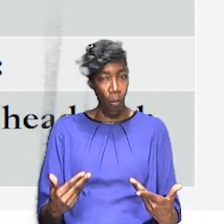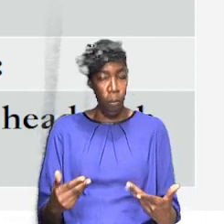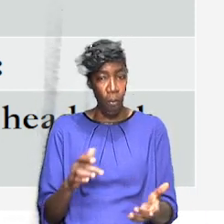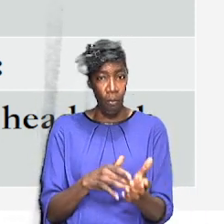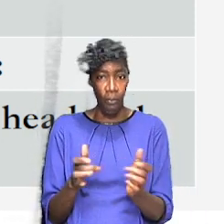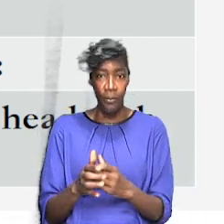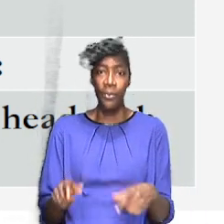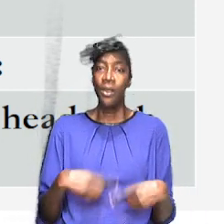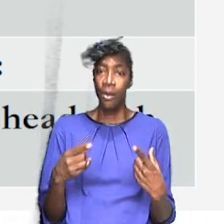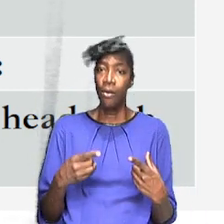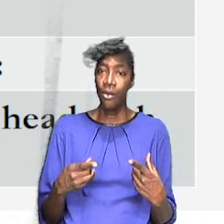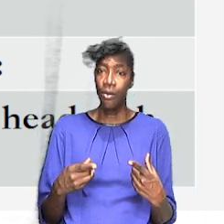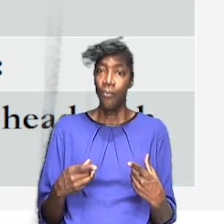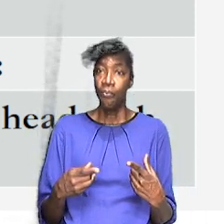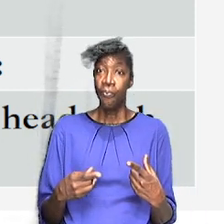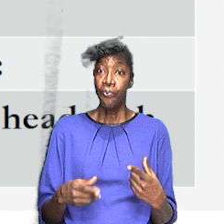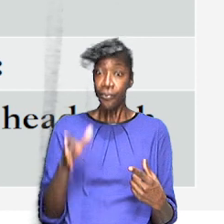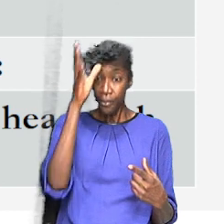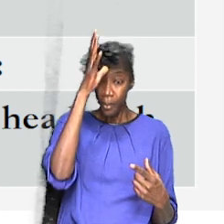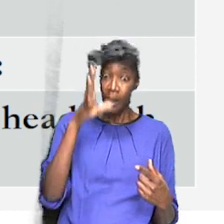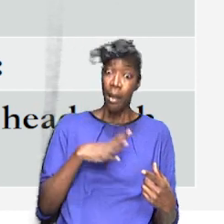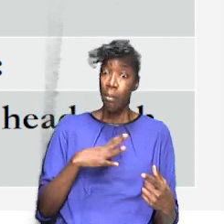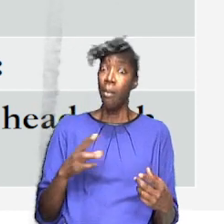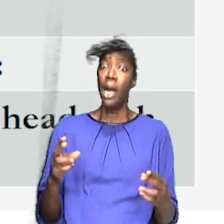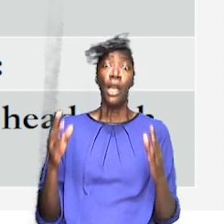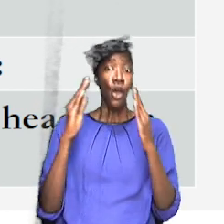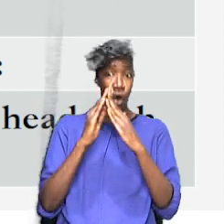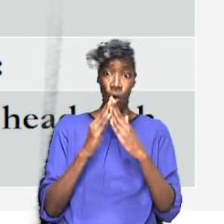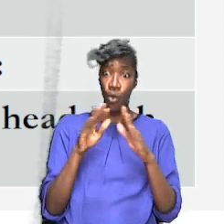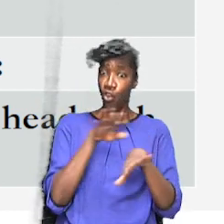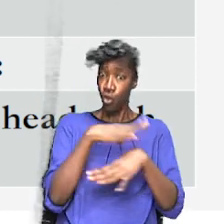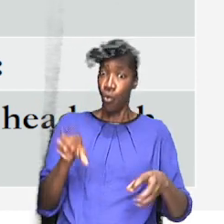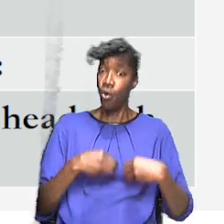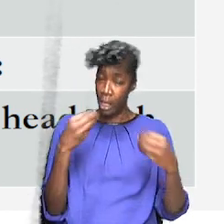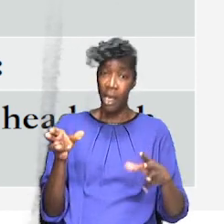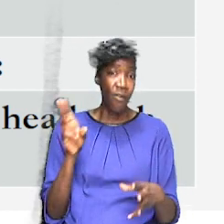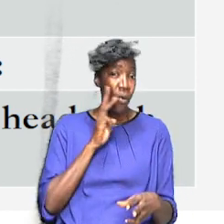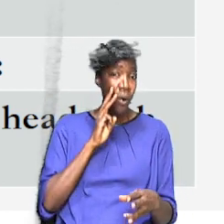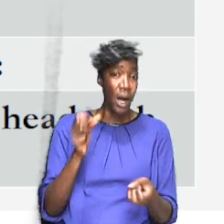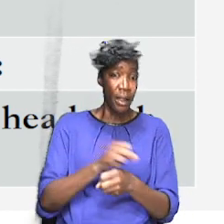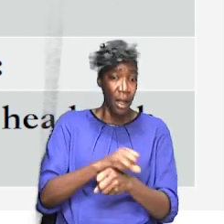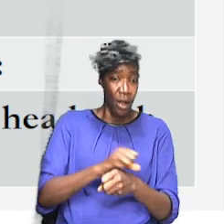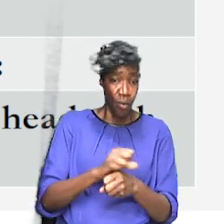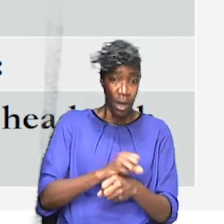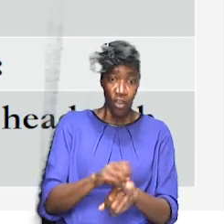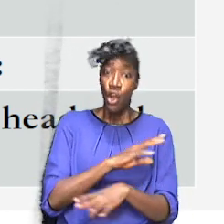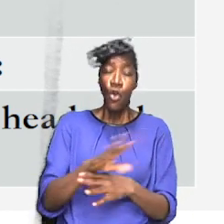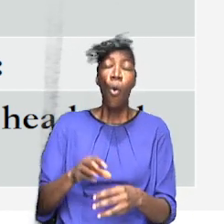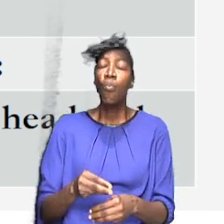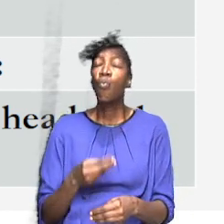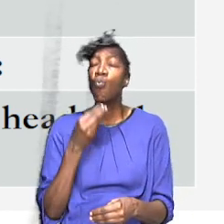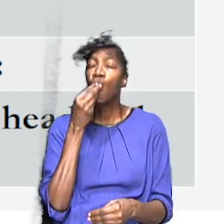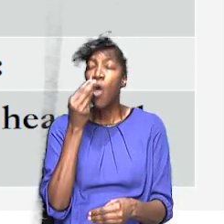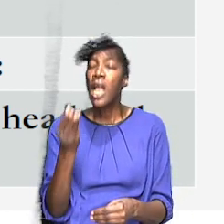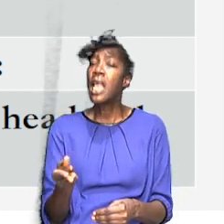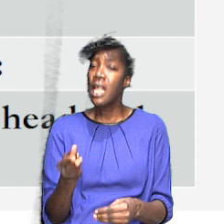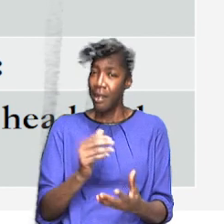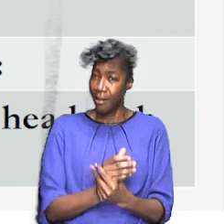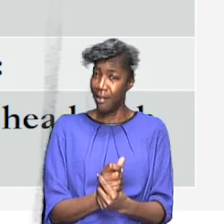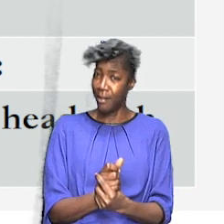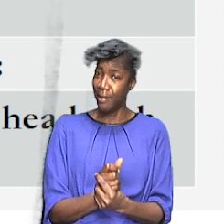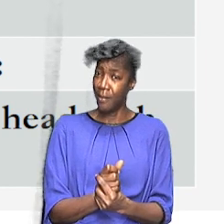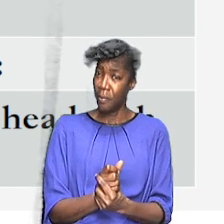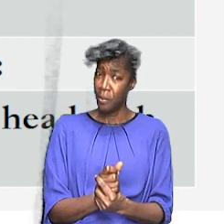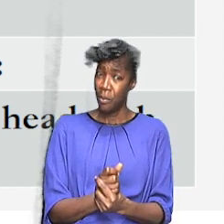went to Simon's house, him don't give no water for wash his feet, him not give no kiss. Jesus said, this